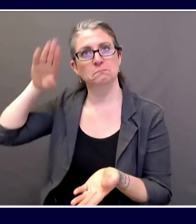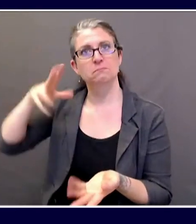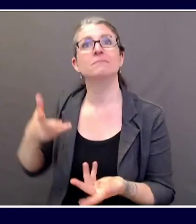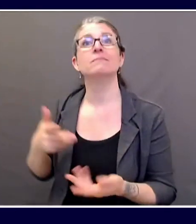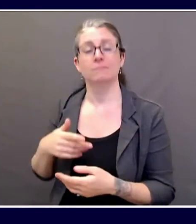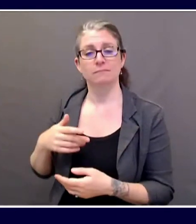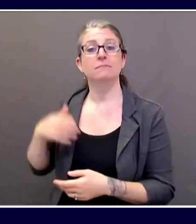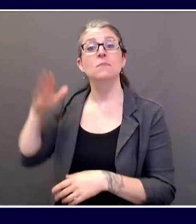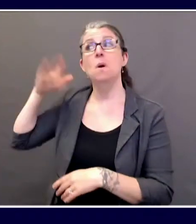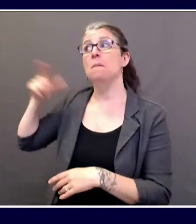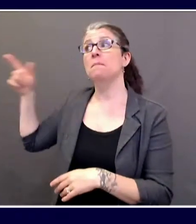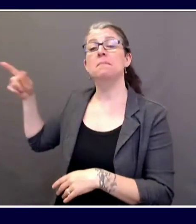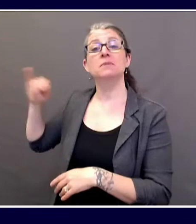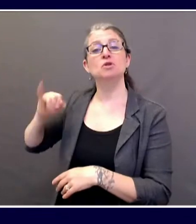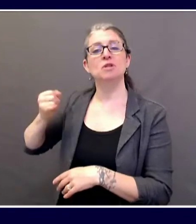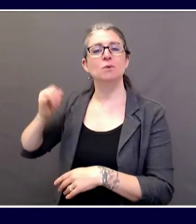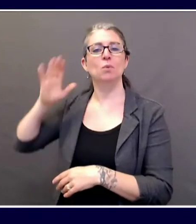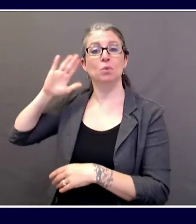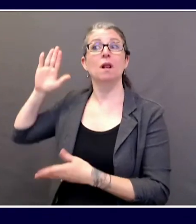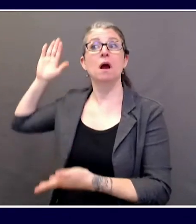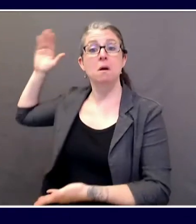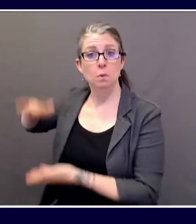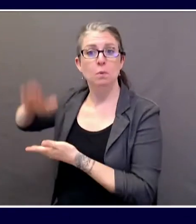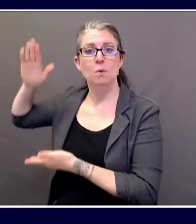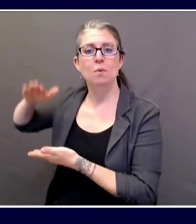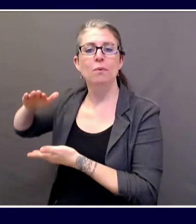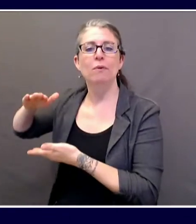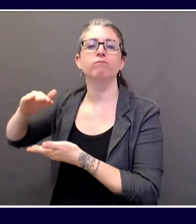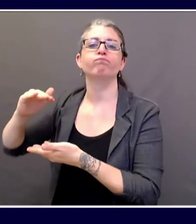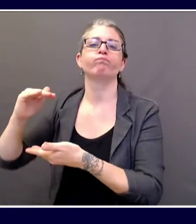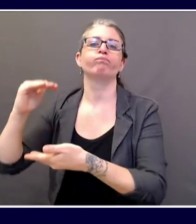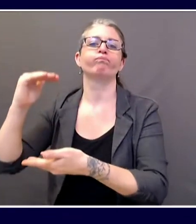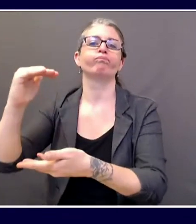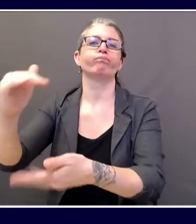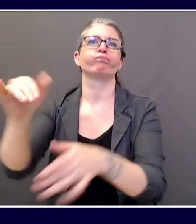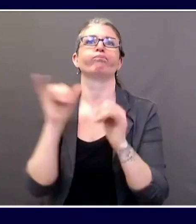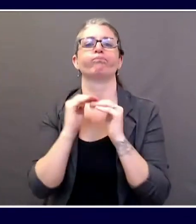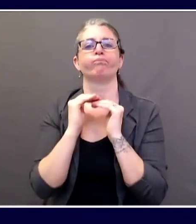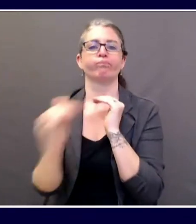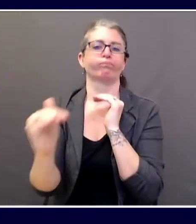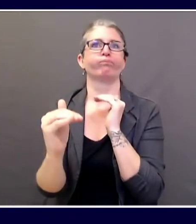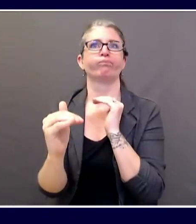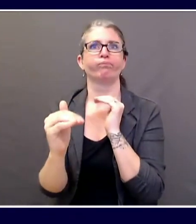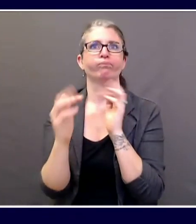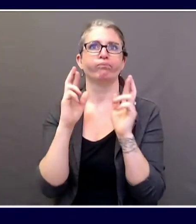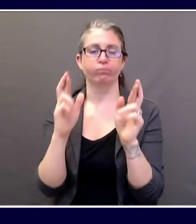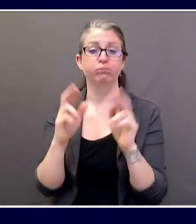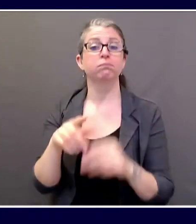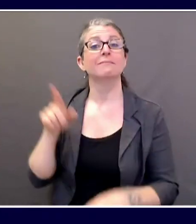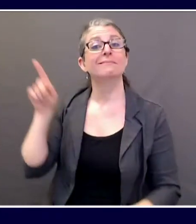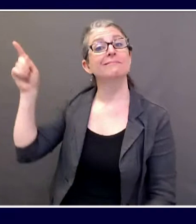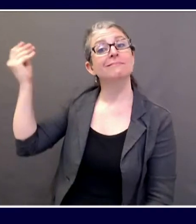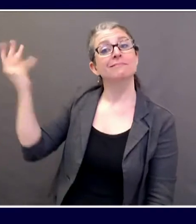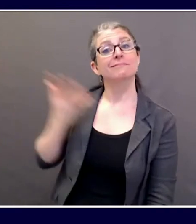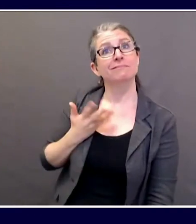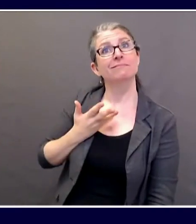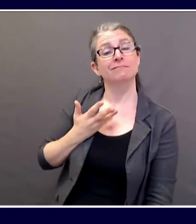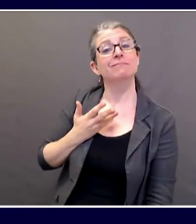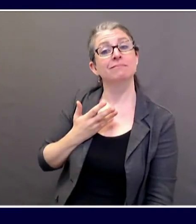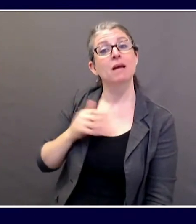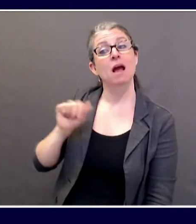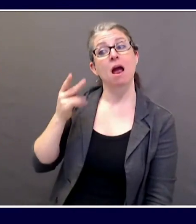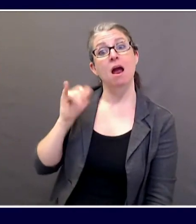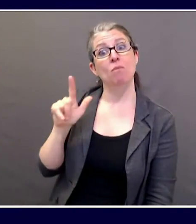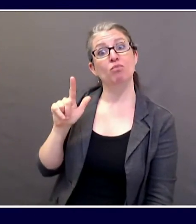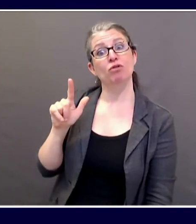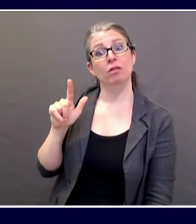the J&J supply will in fact increase toward the end of the month. The other thing, Chris, that I think is critical is that